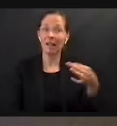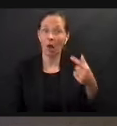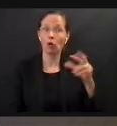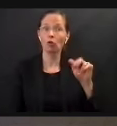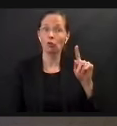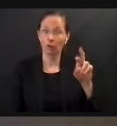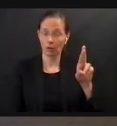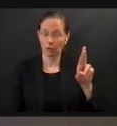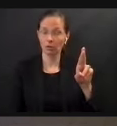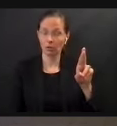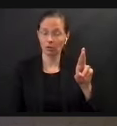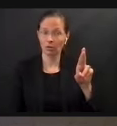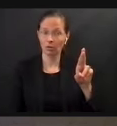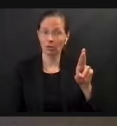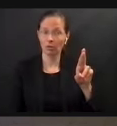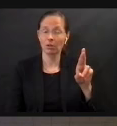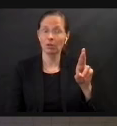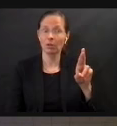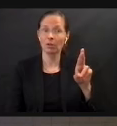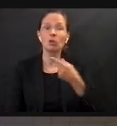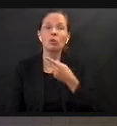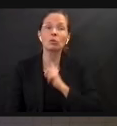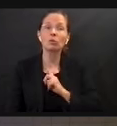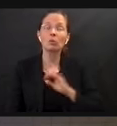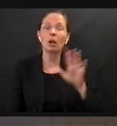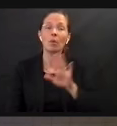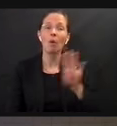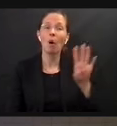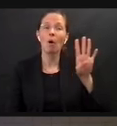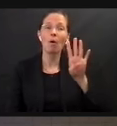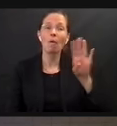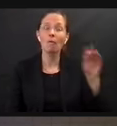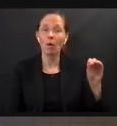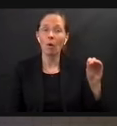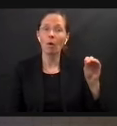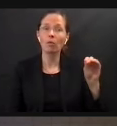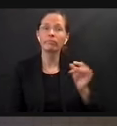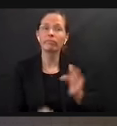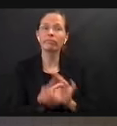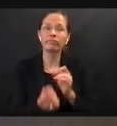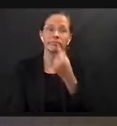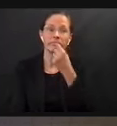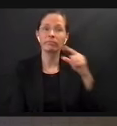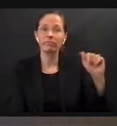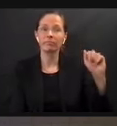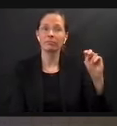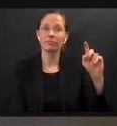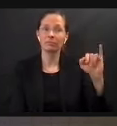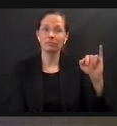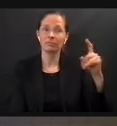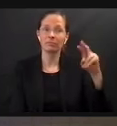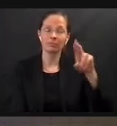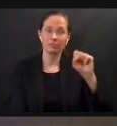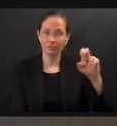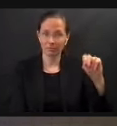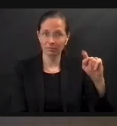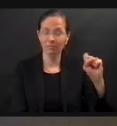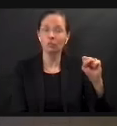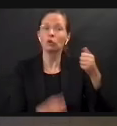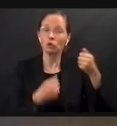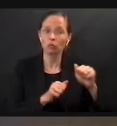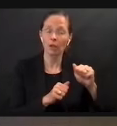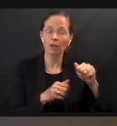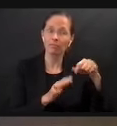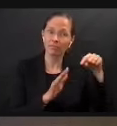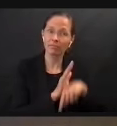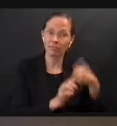share, swallowed about 40 antidepressants in an attempt to end his life. Thankfully, they weren't toxic and he wasn't in